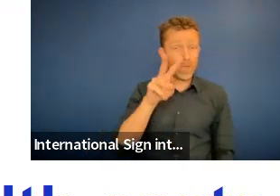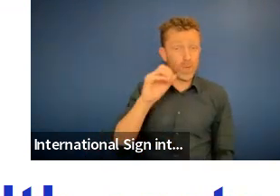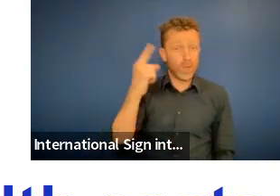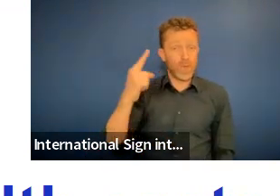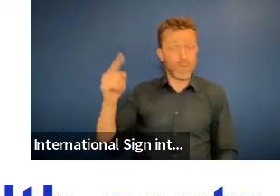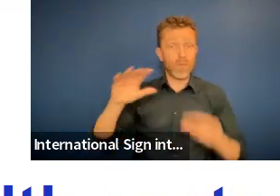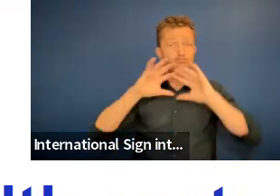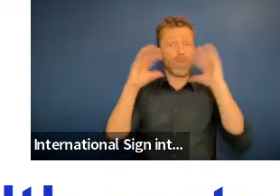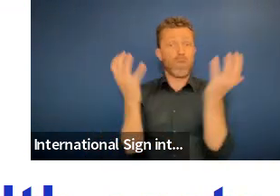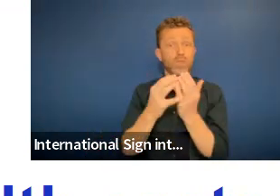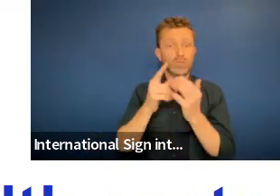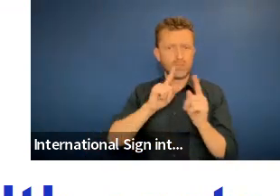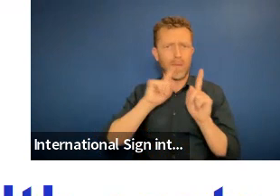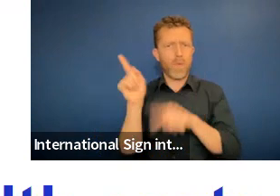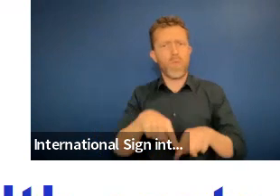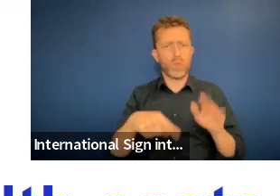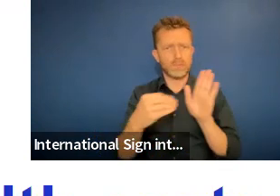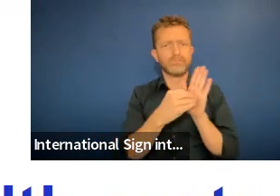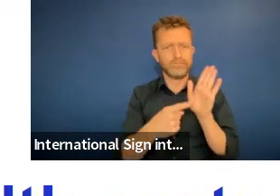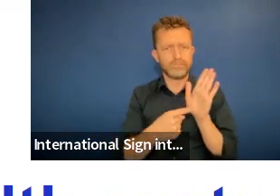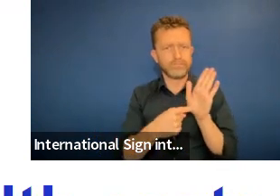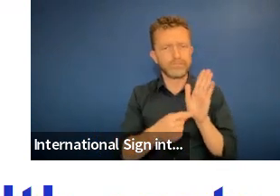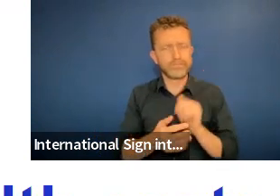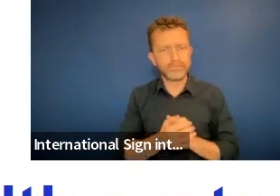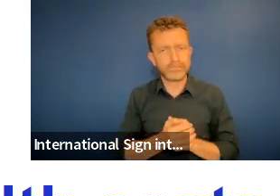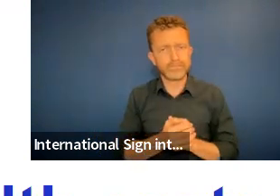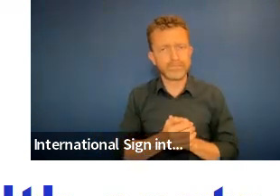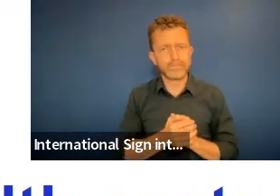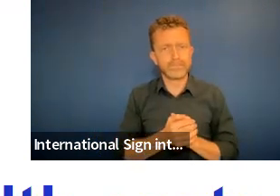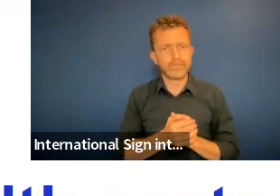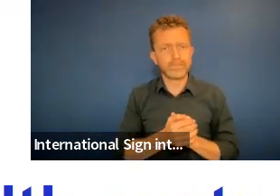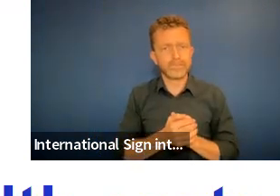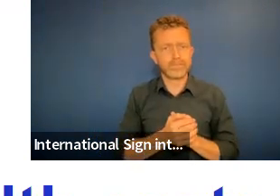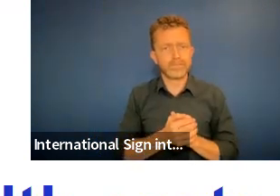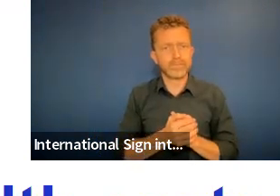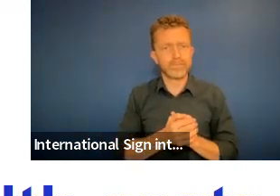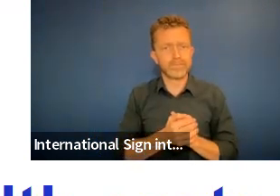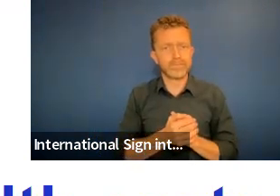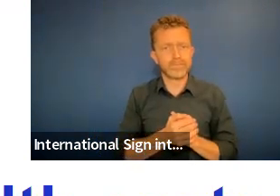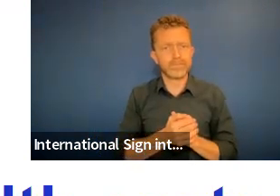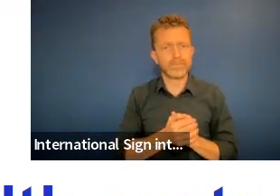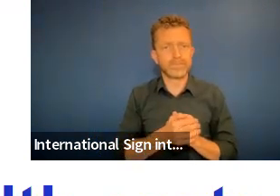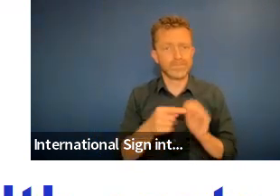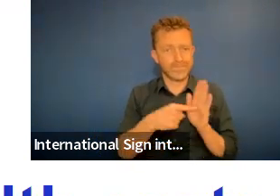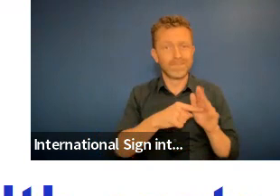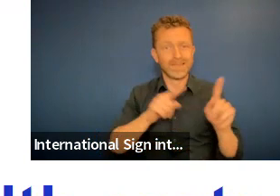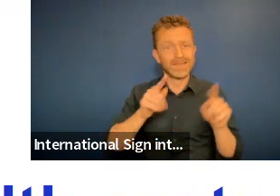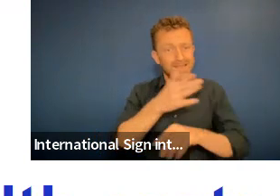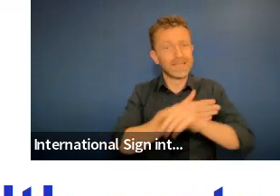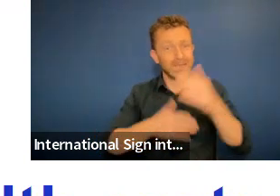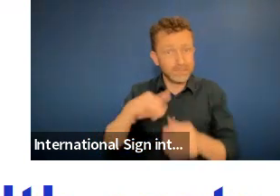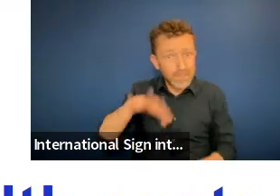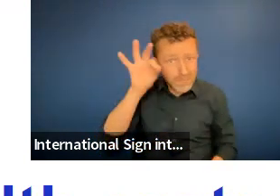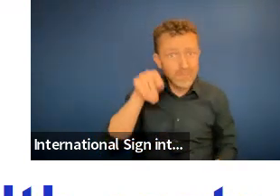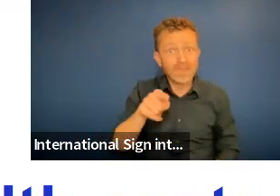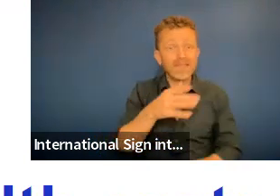catastrophic health expenses. Now, these are only the health expenses that people are able to afford. We also note that